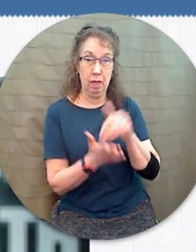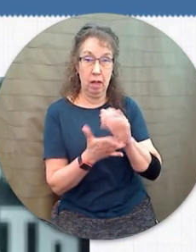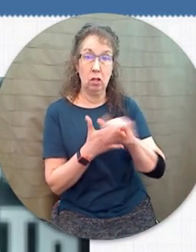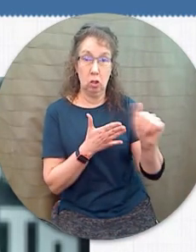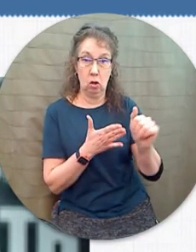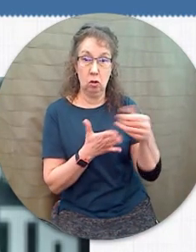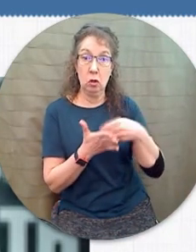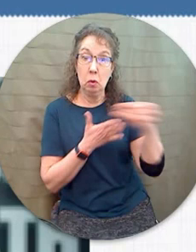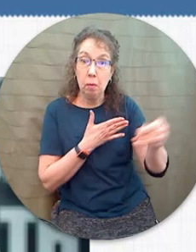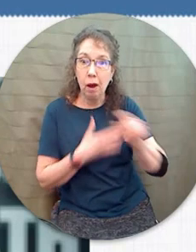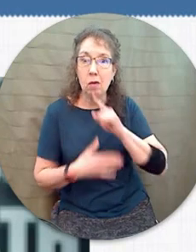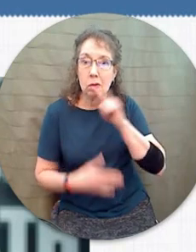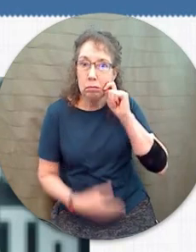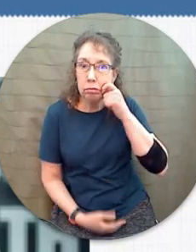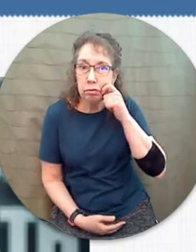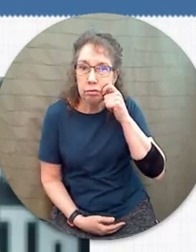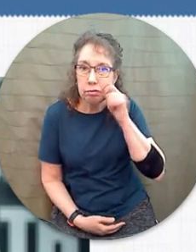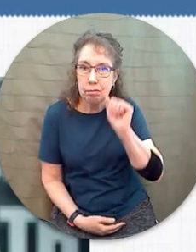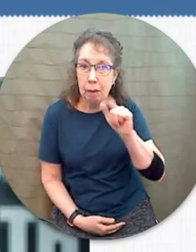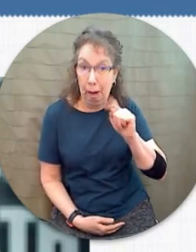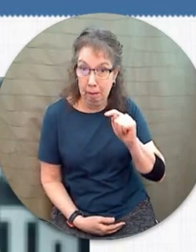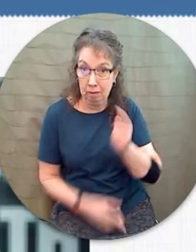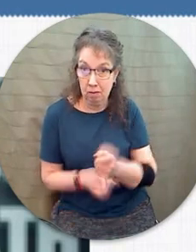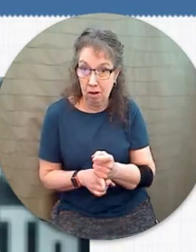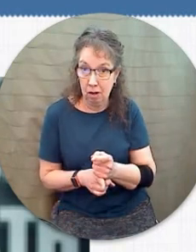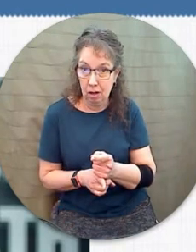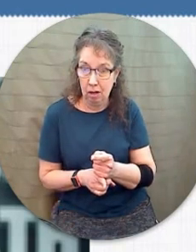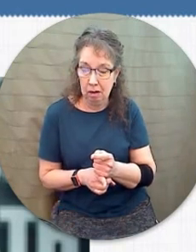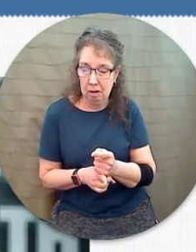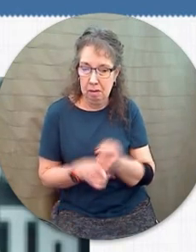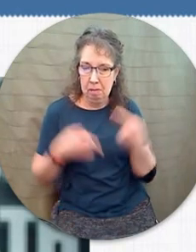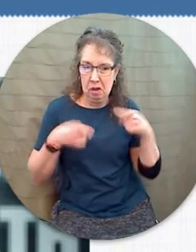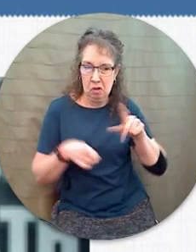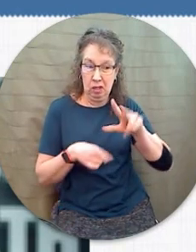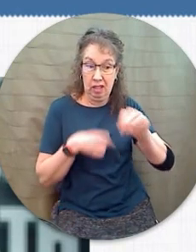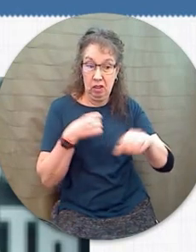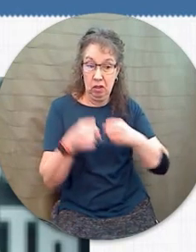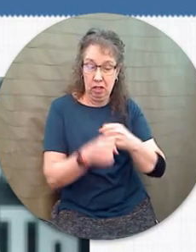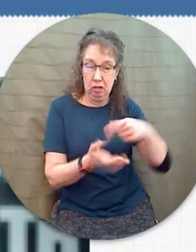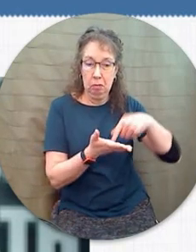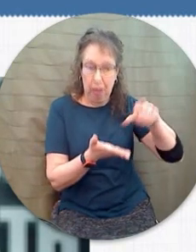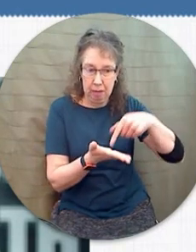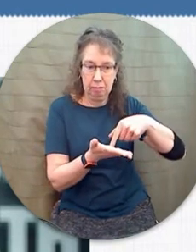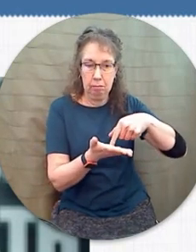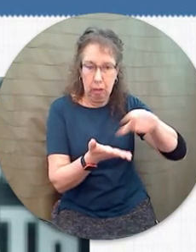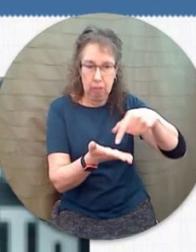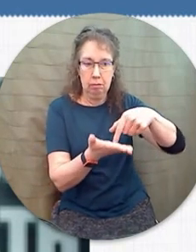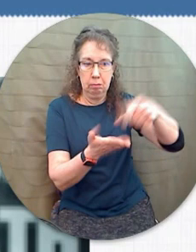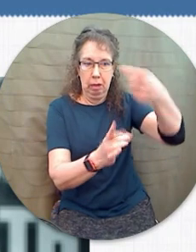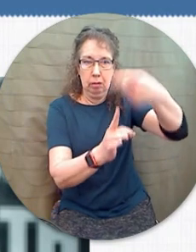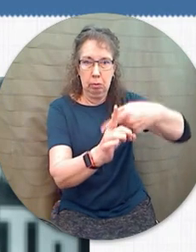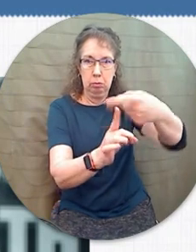$100,000 to buy this really cool apartment. And over the course of 30 years paying it back,